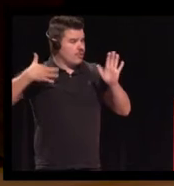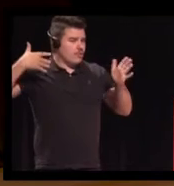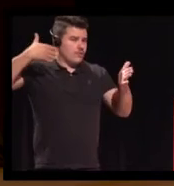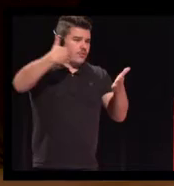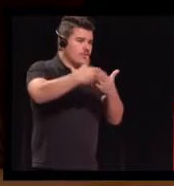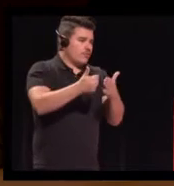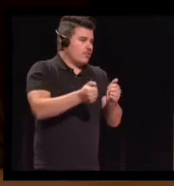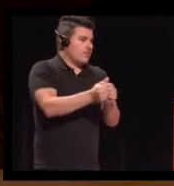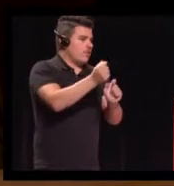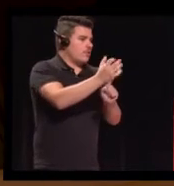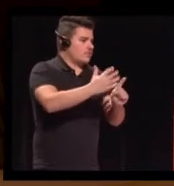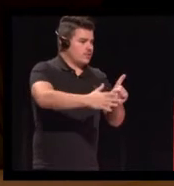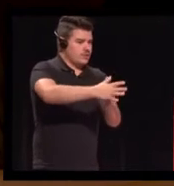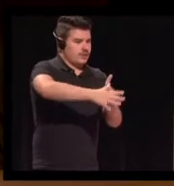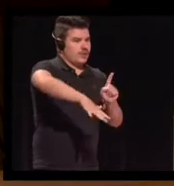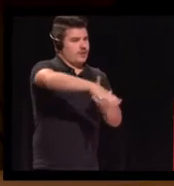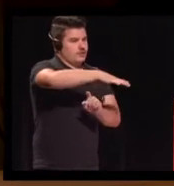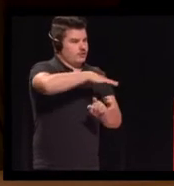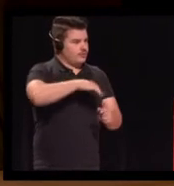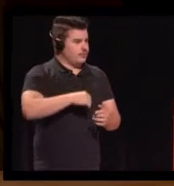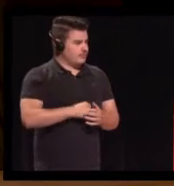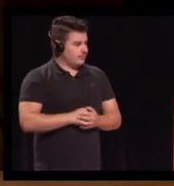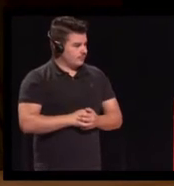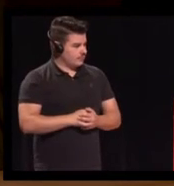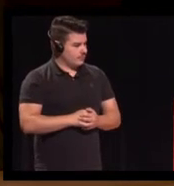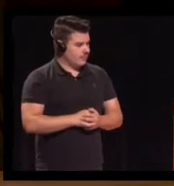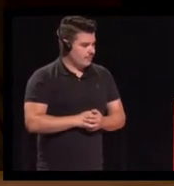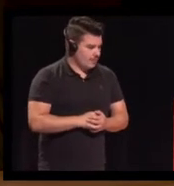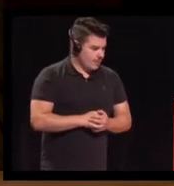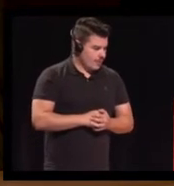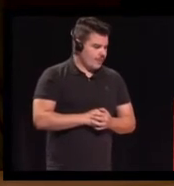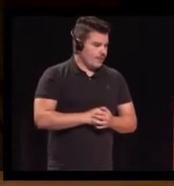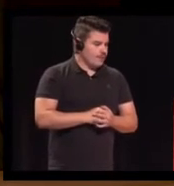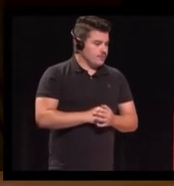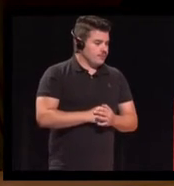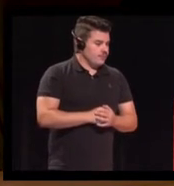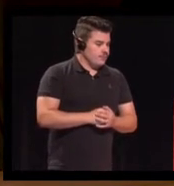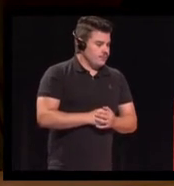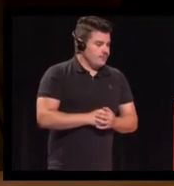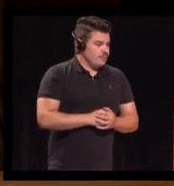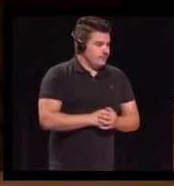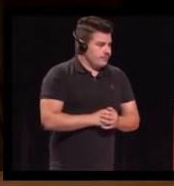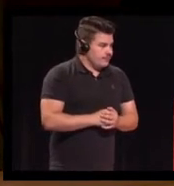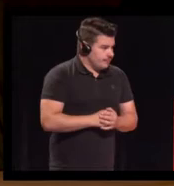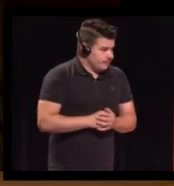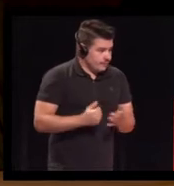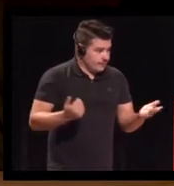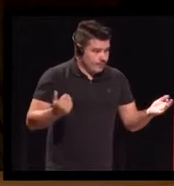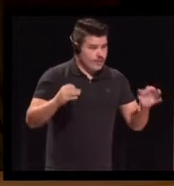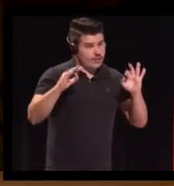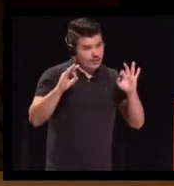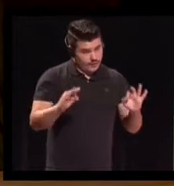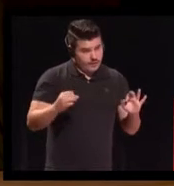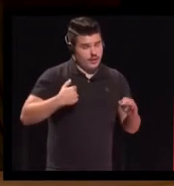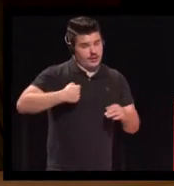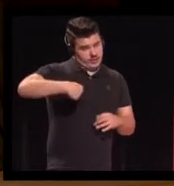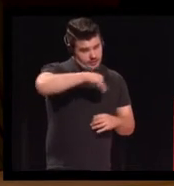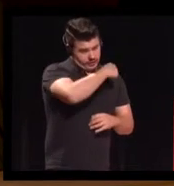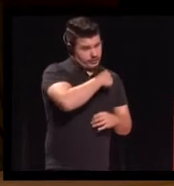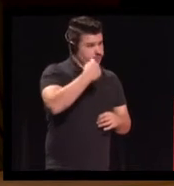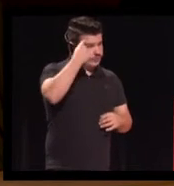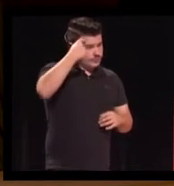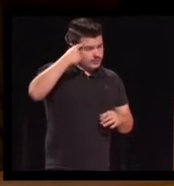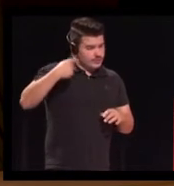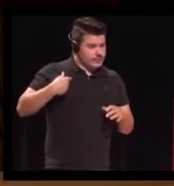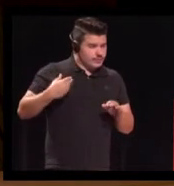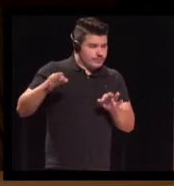And this makes us, this can feel going a little too fast, or this makes us think of,